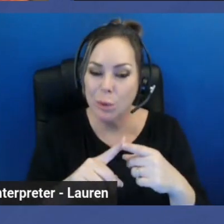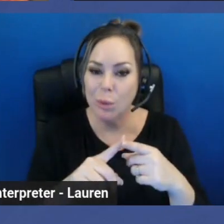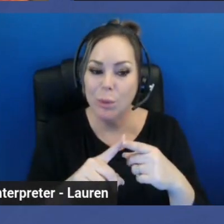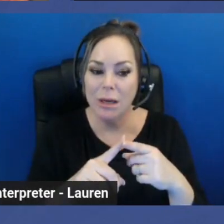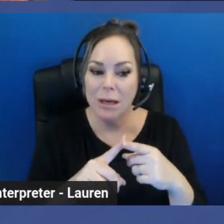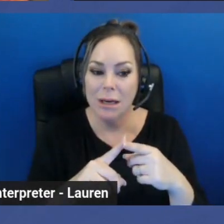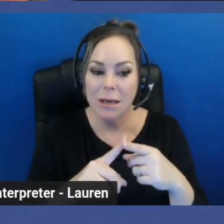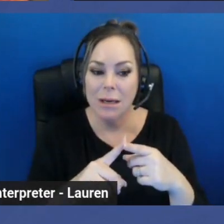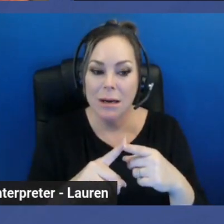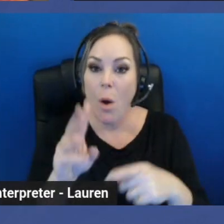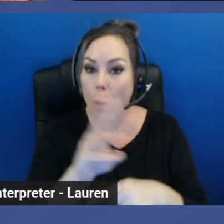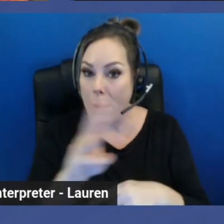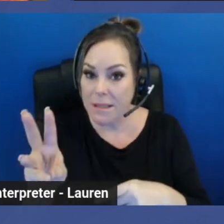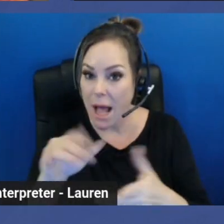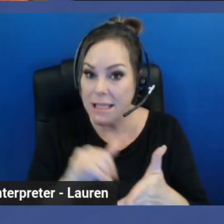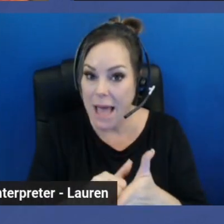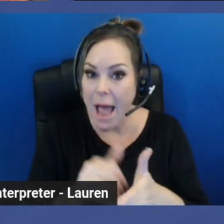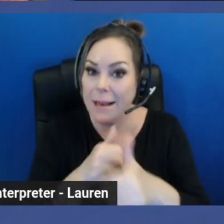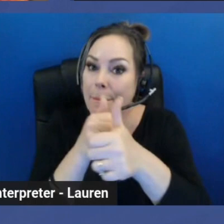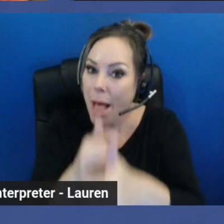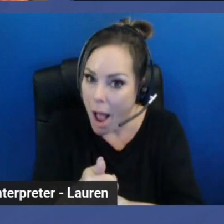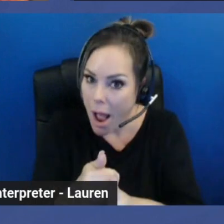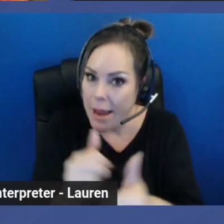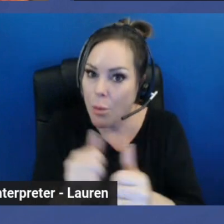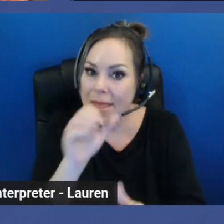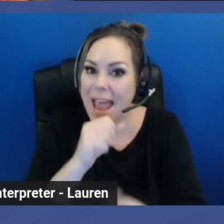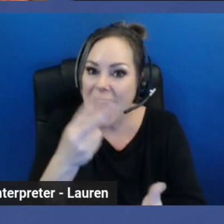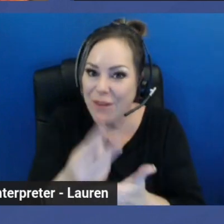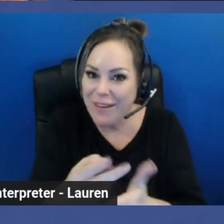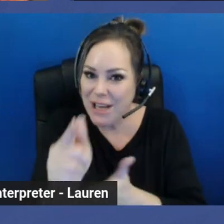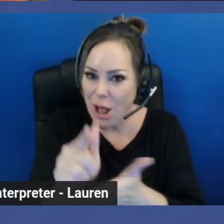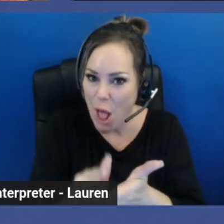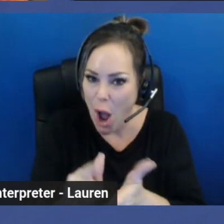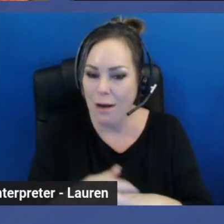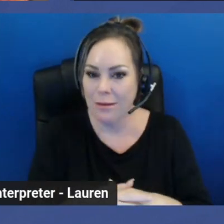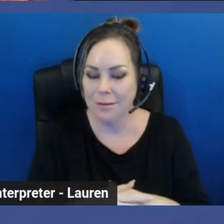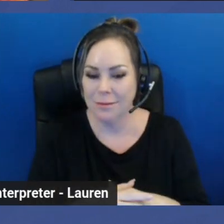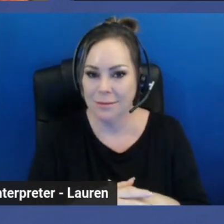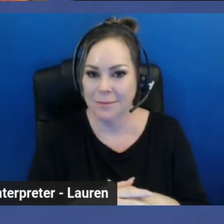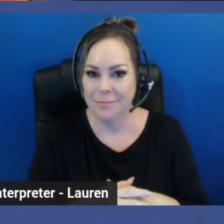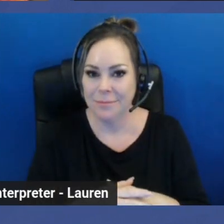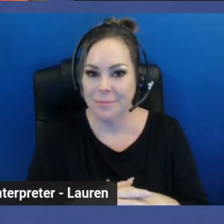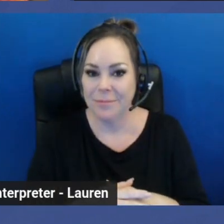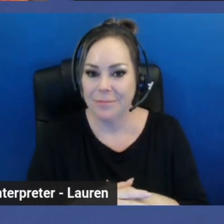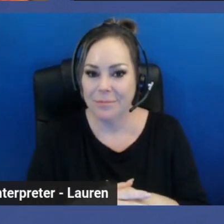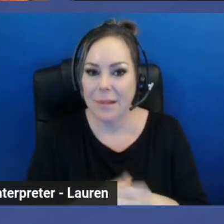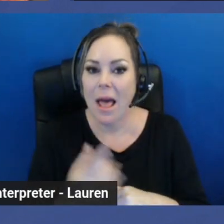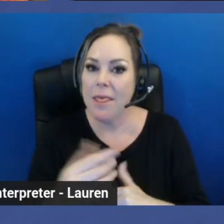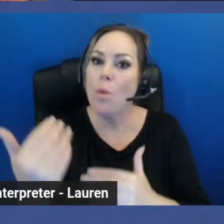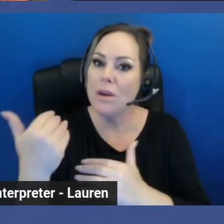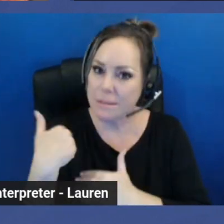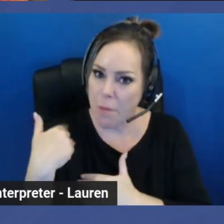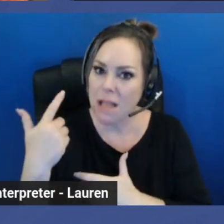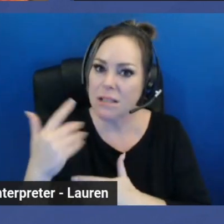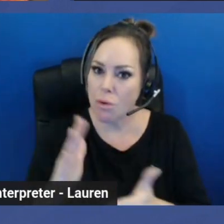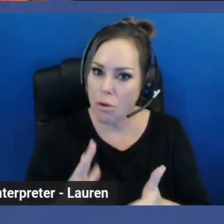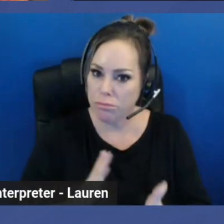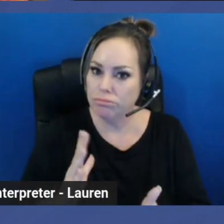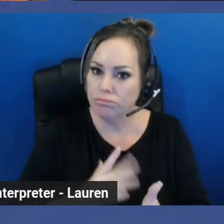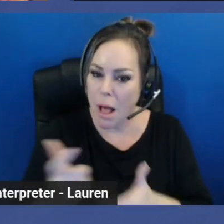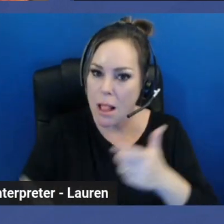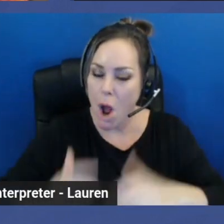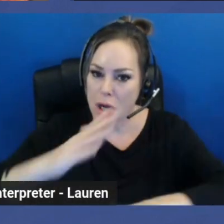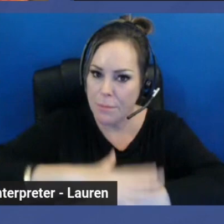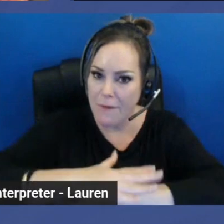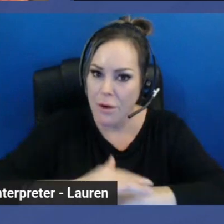to the sites that will comply with the age verification laws. The responsible large platforms that are going